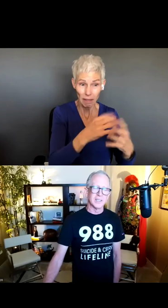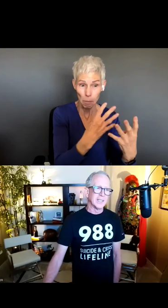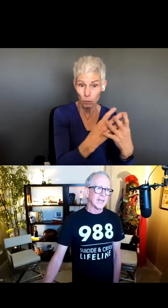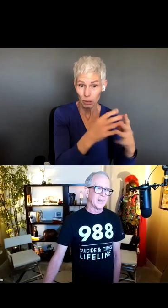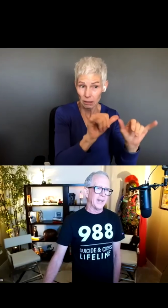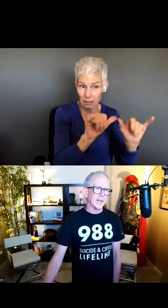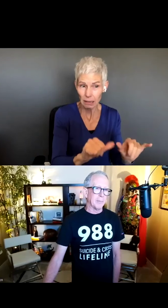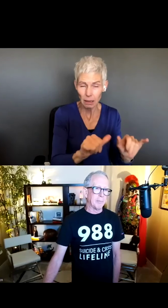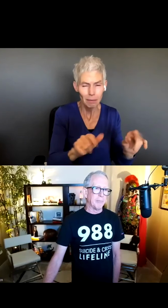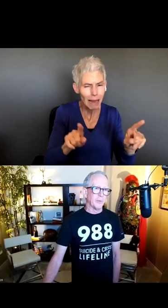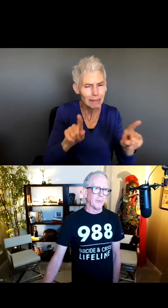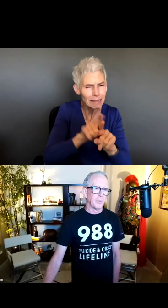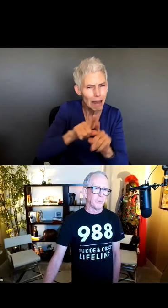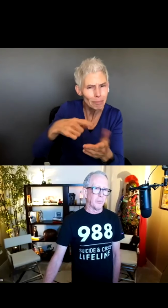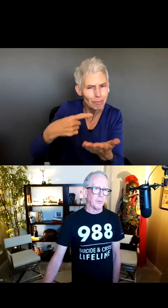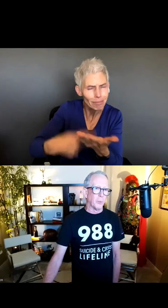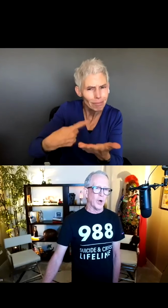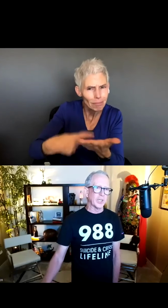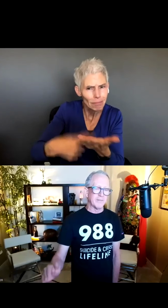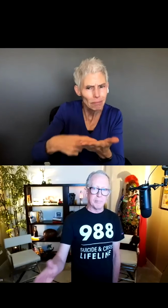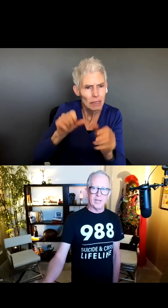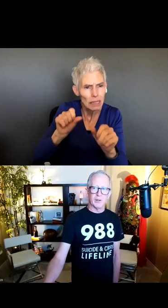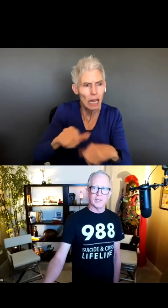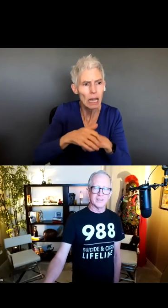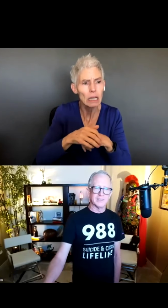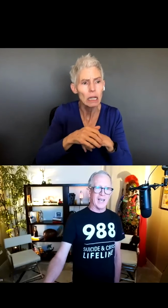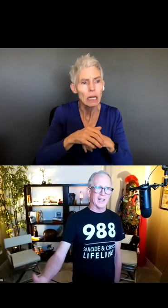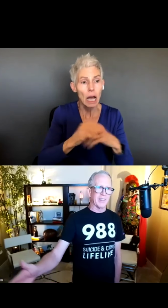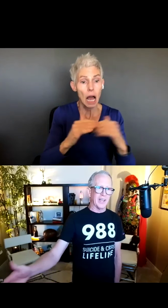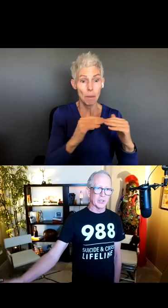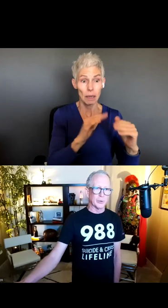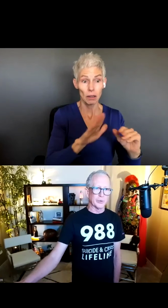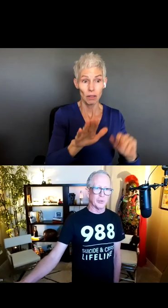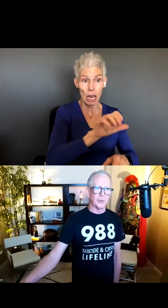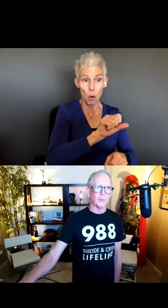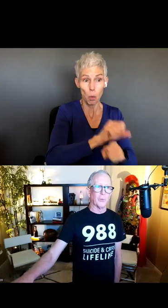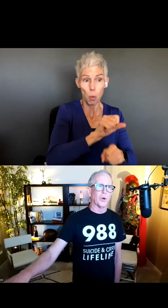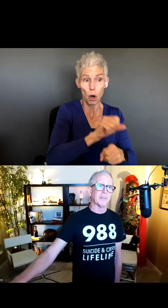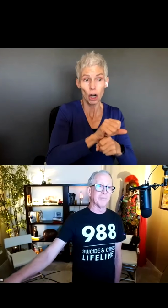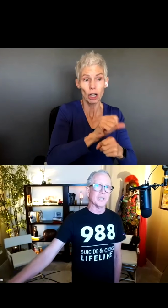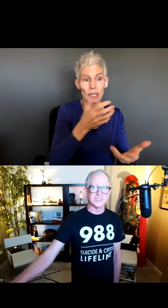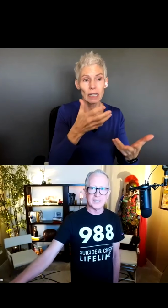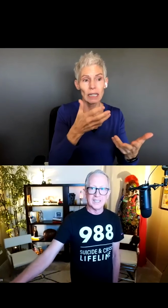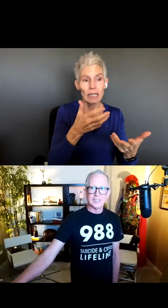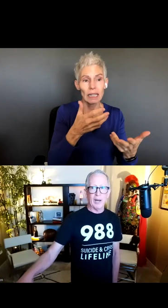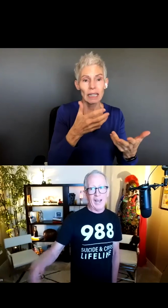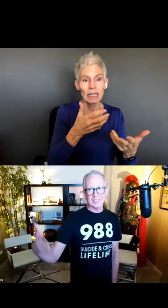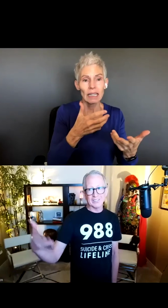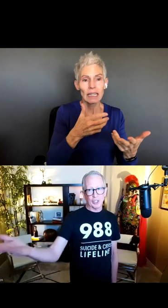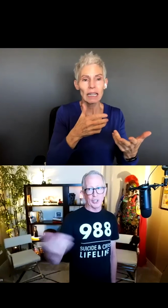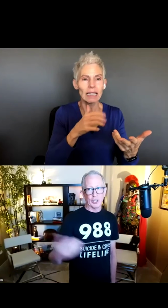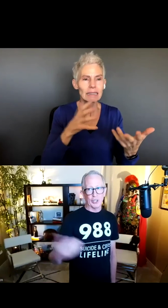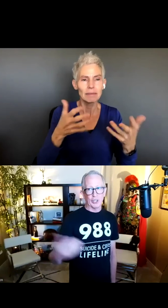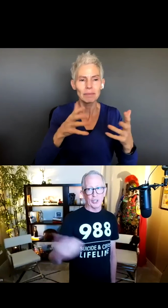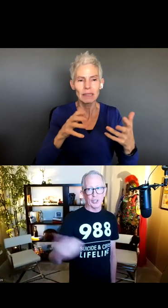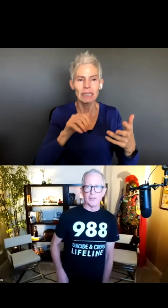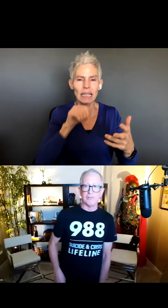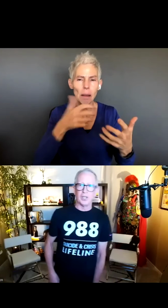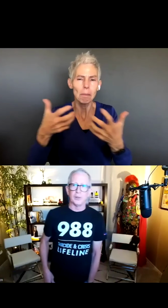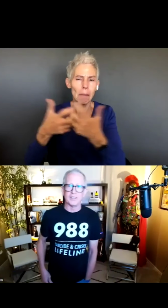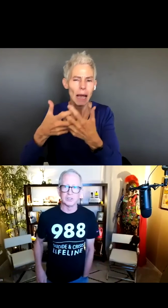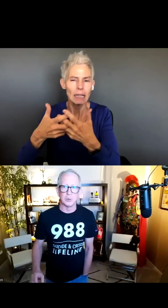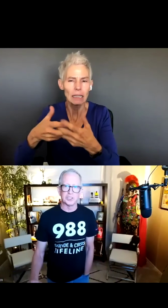argument that the work of a peer is antithetical to the work of prison. So I asked her for